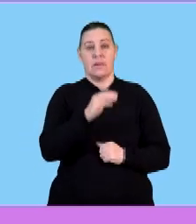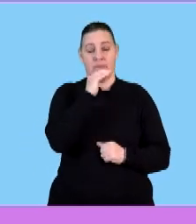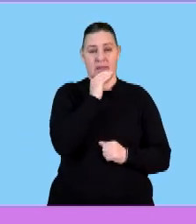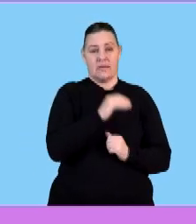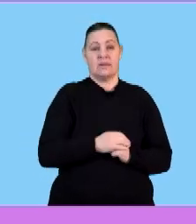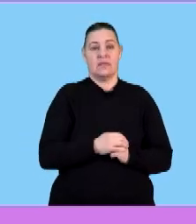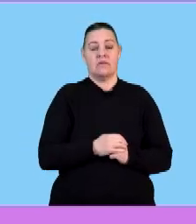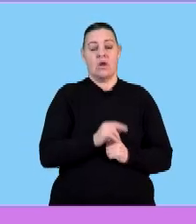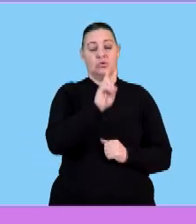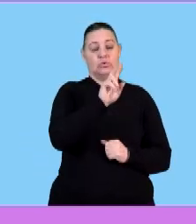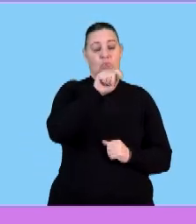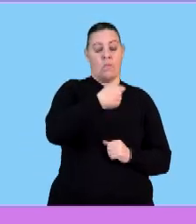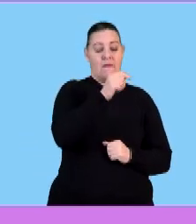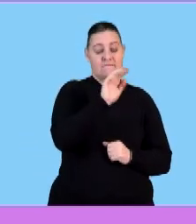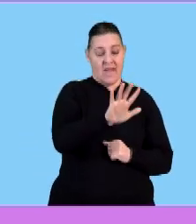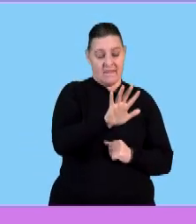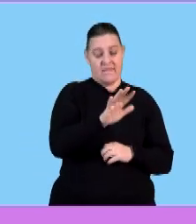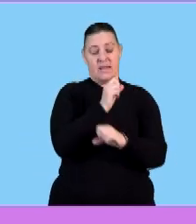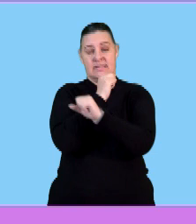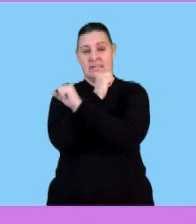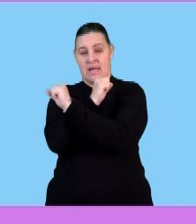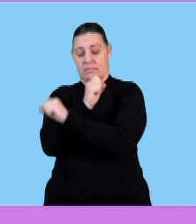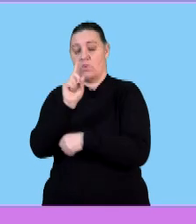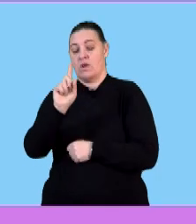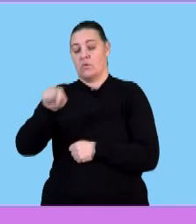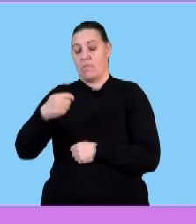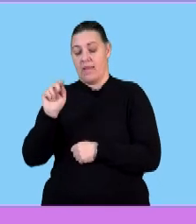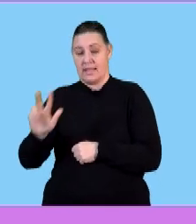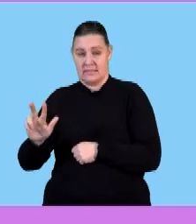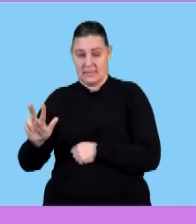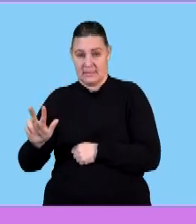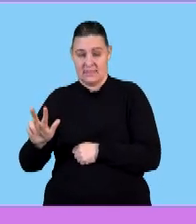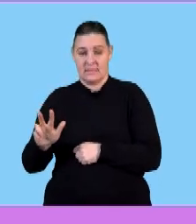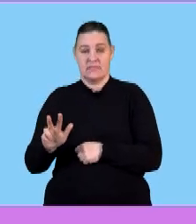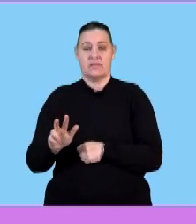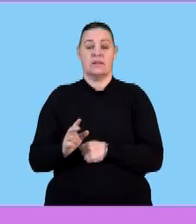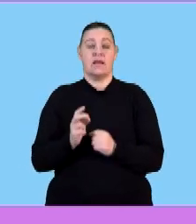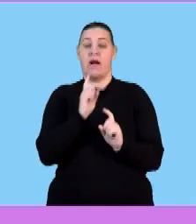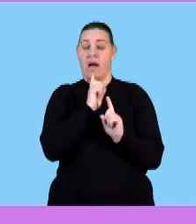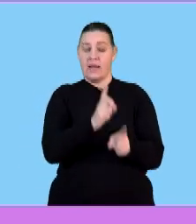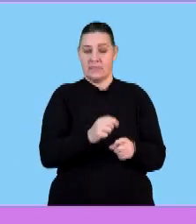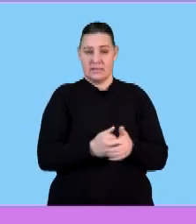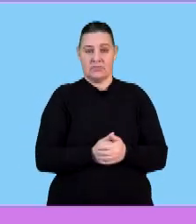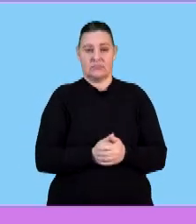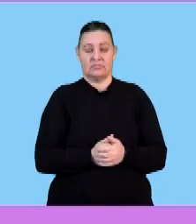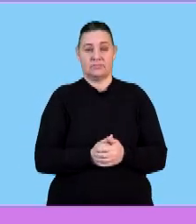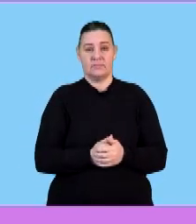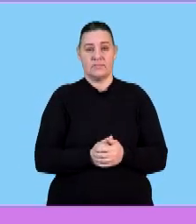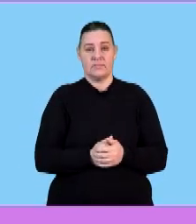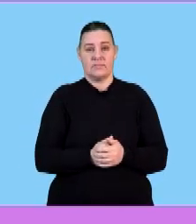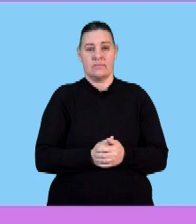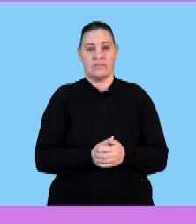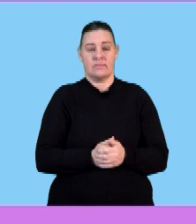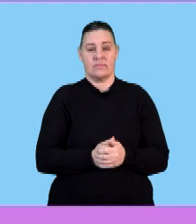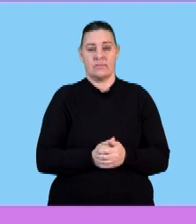In this case, it's going to be the 2.5 for the length and the 1.8 for the breadth. Let the calculator do the work. And